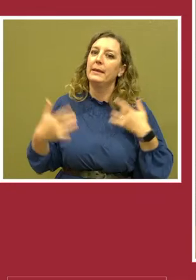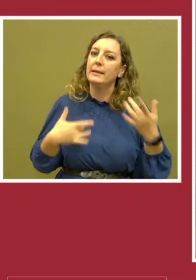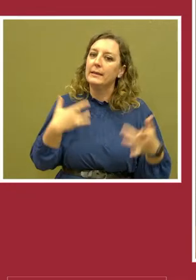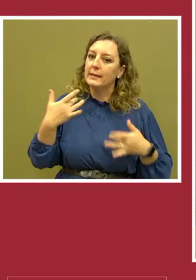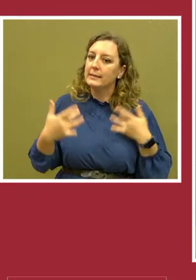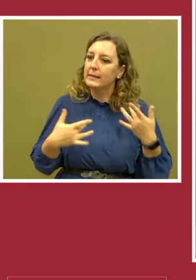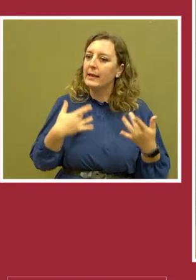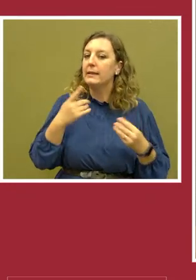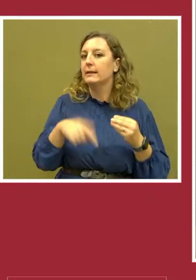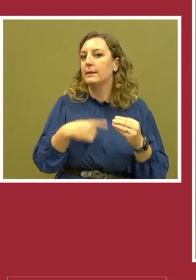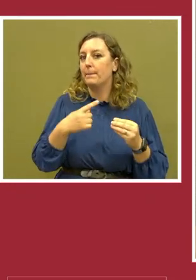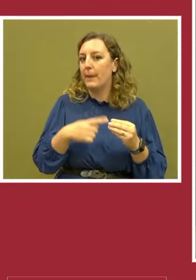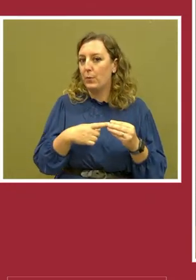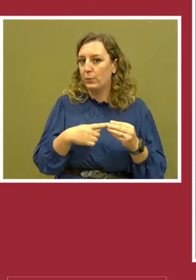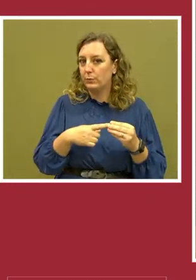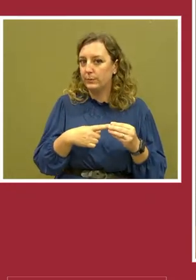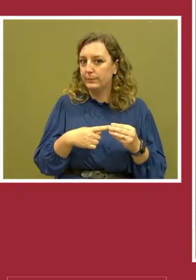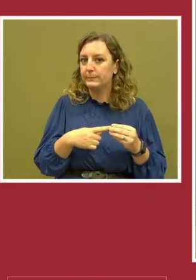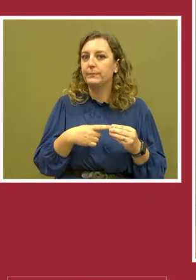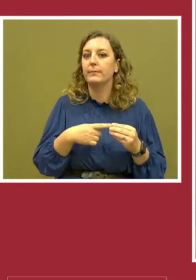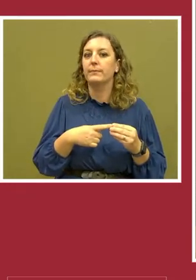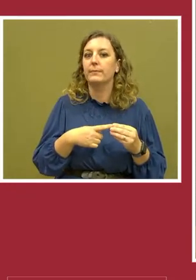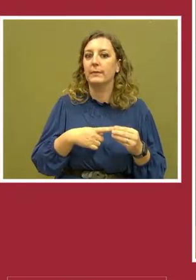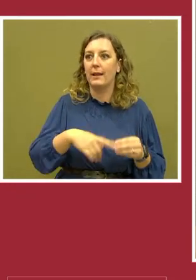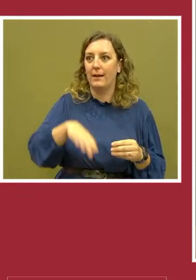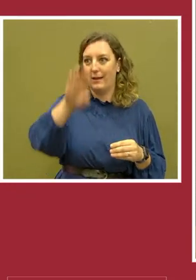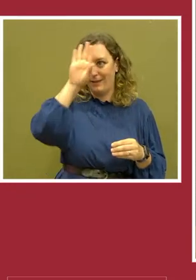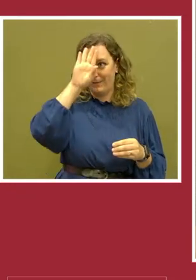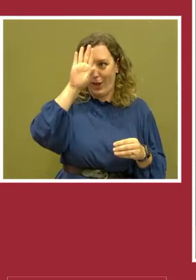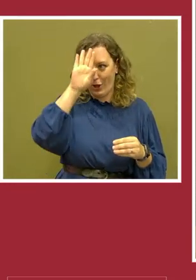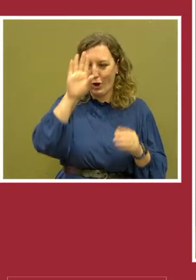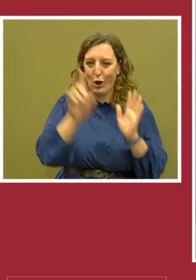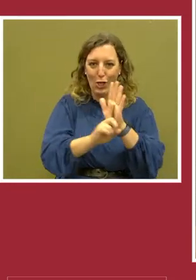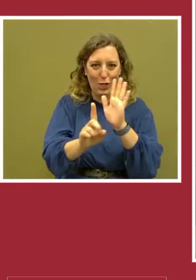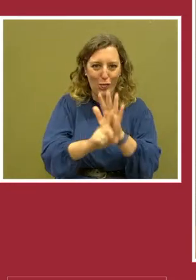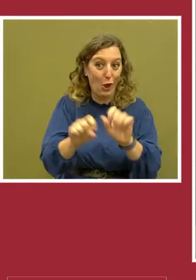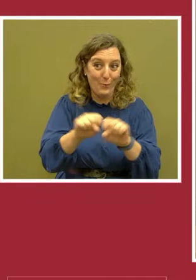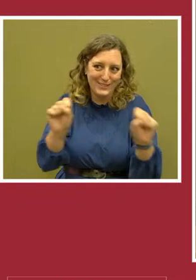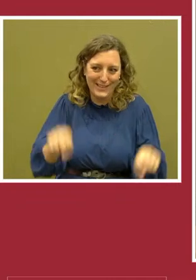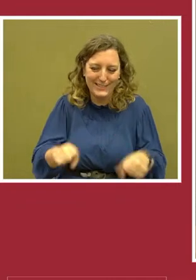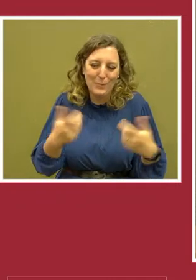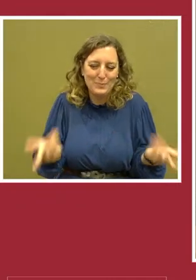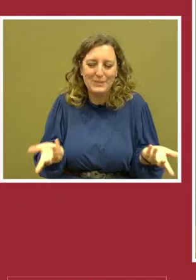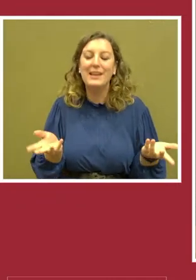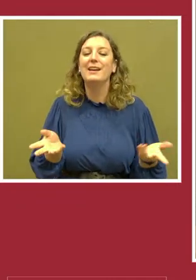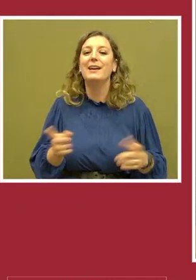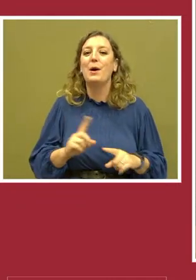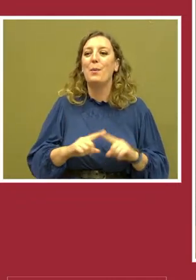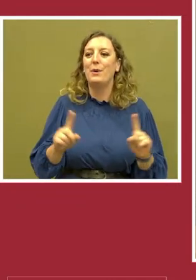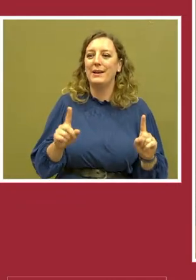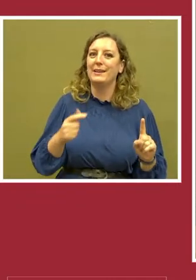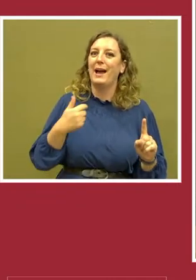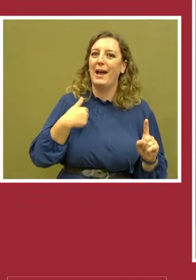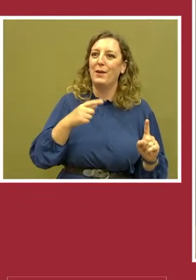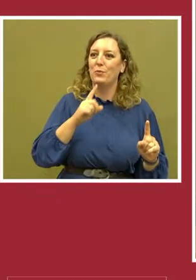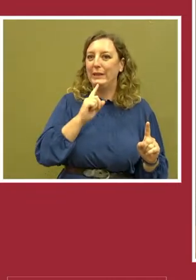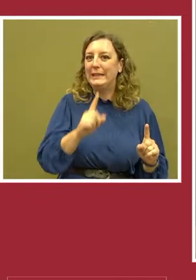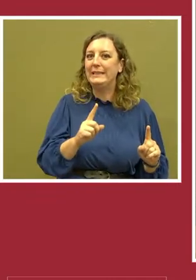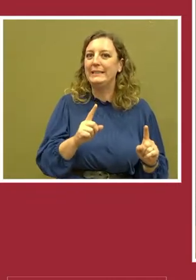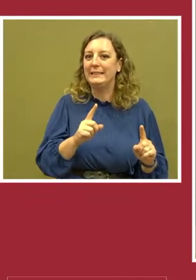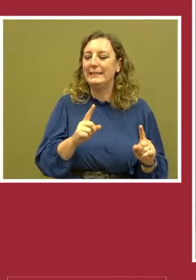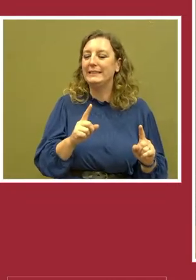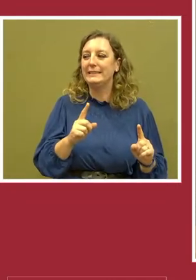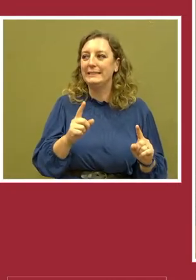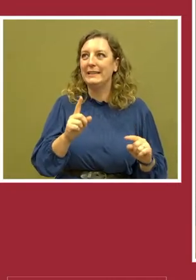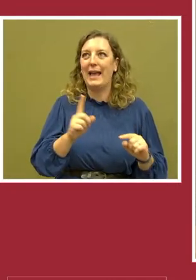excited about fire alarm systems and all of those types of things, but I am really,